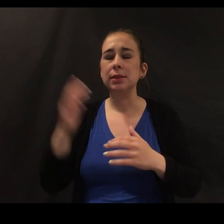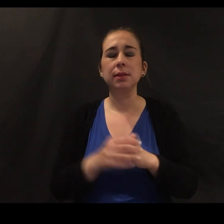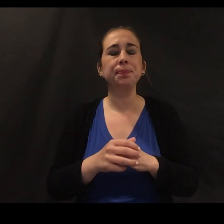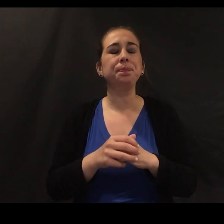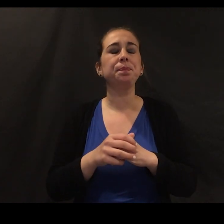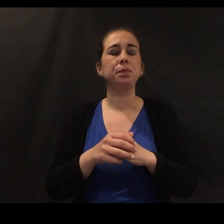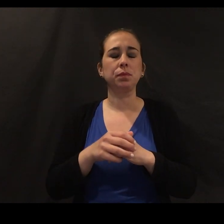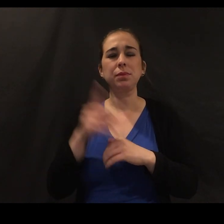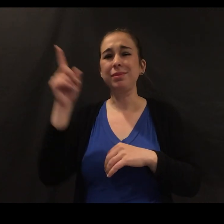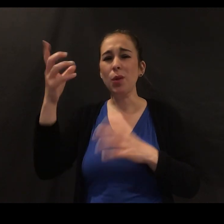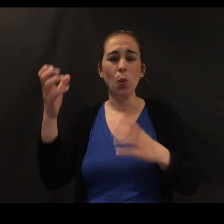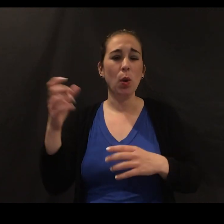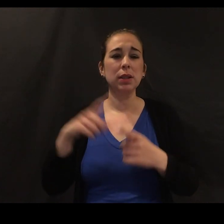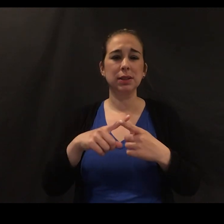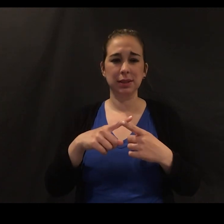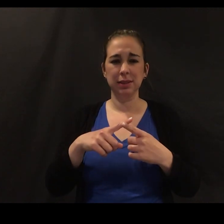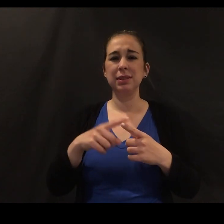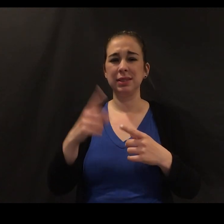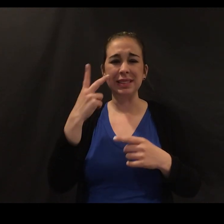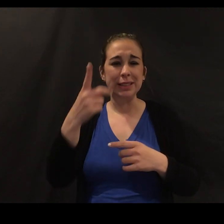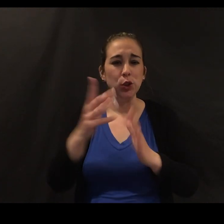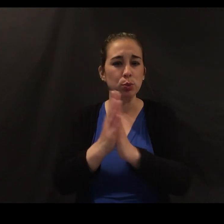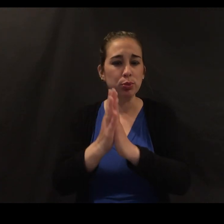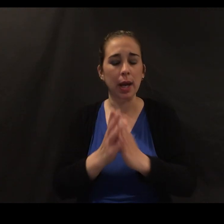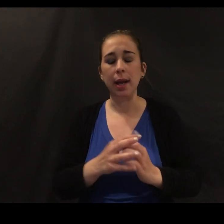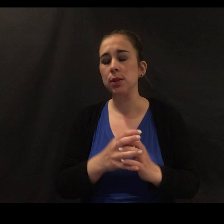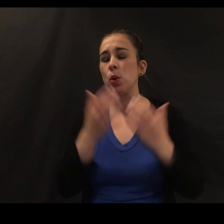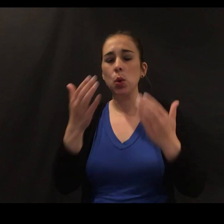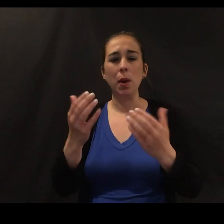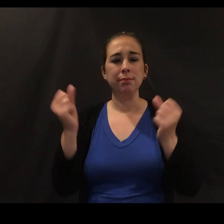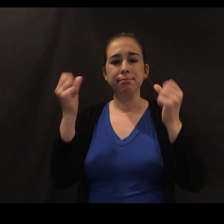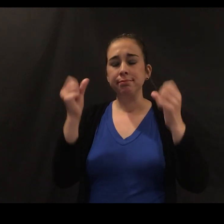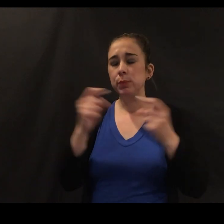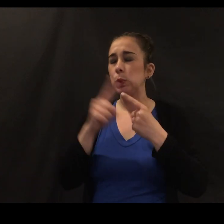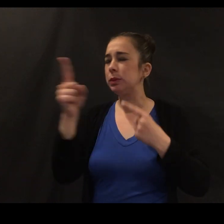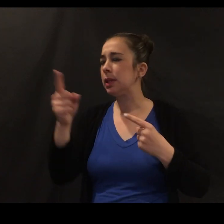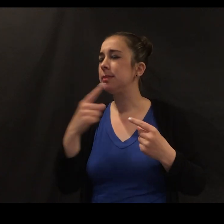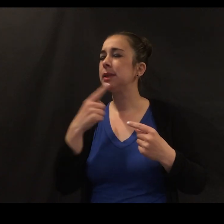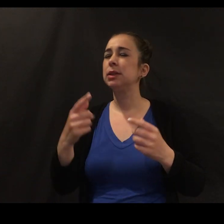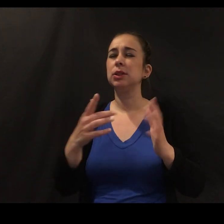hear you praying to Him. So go ahead and speak His name. Say, "Jesus,